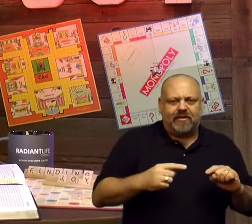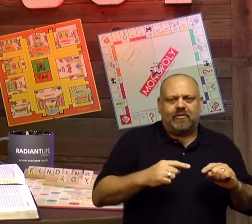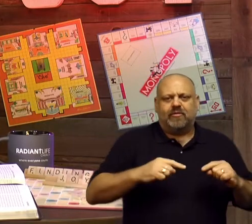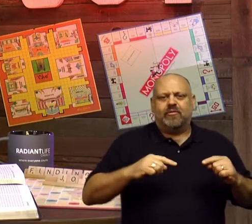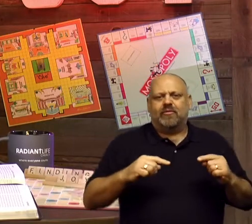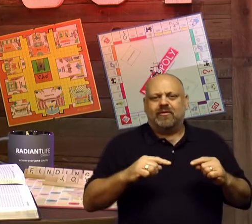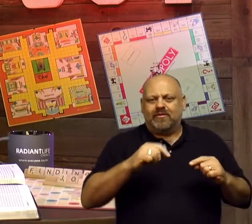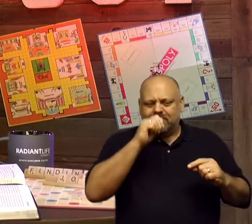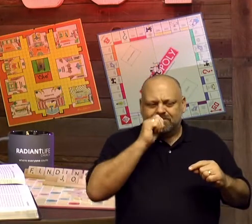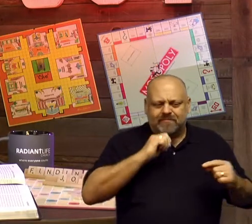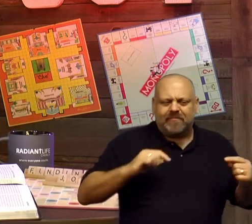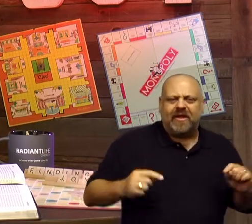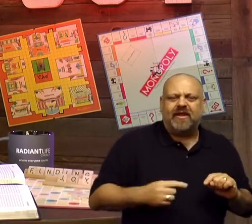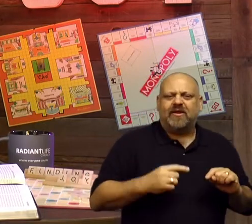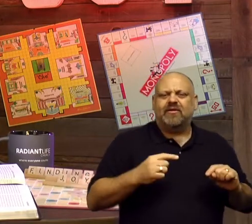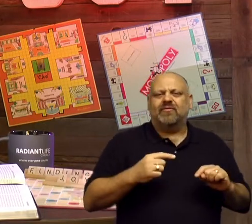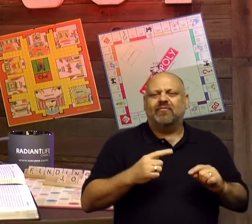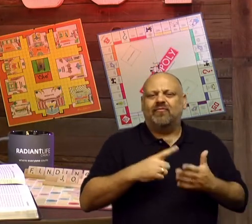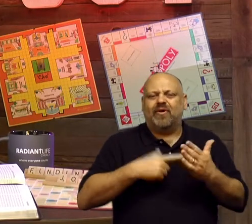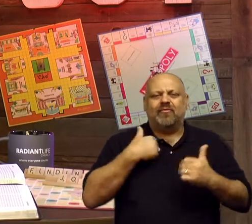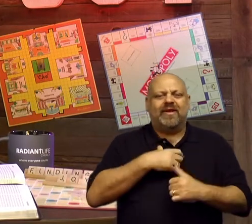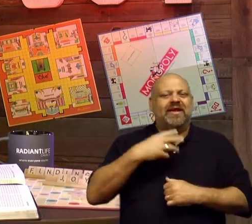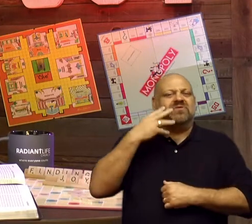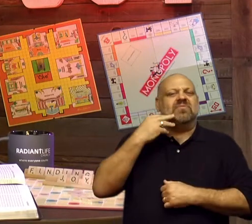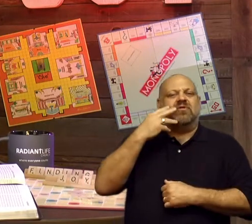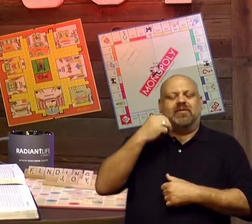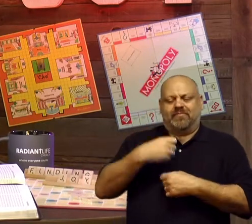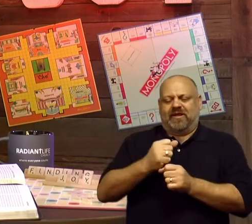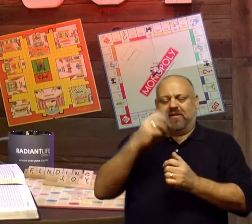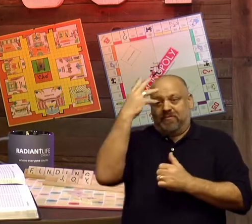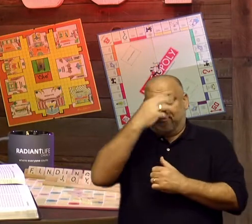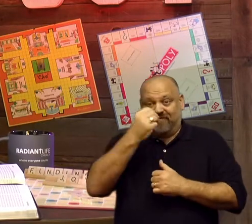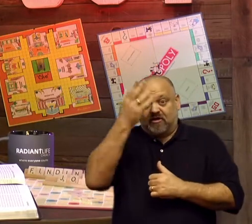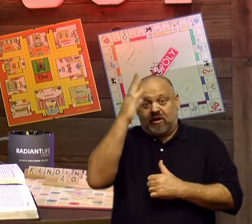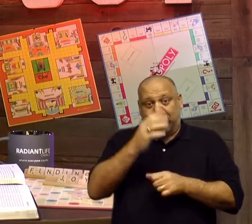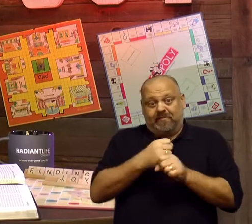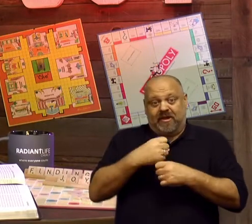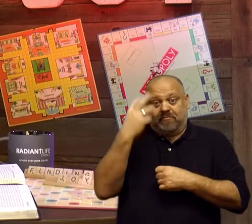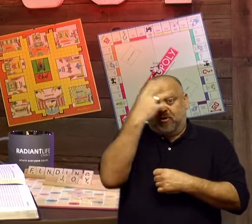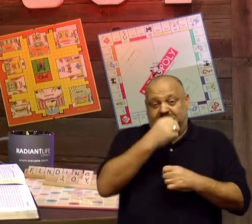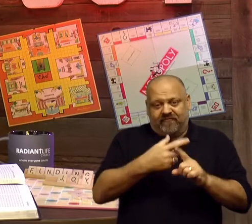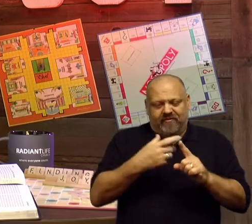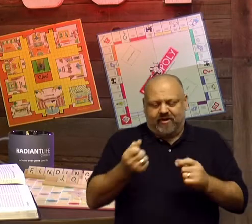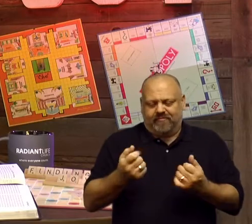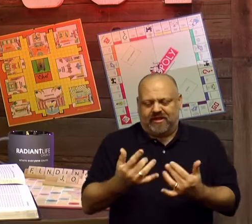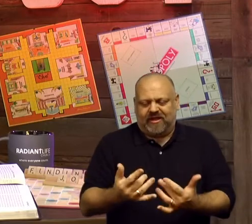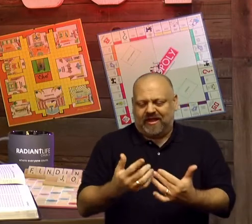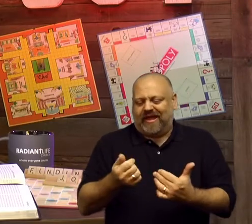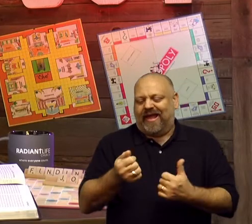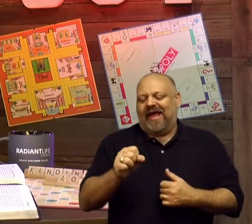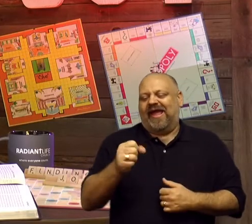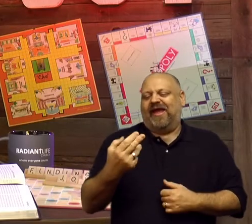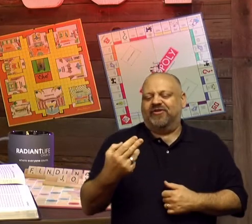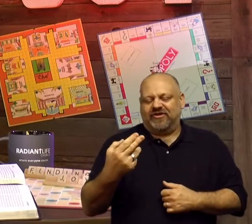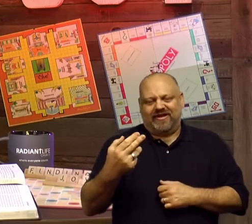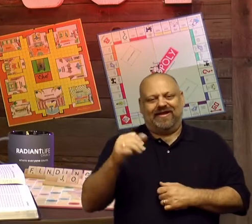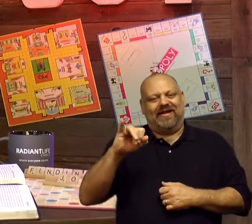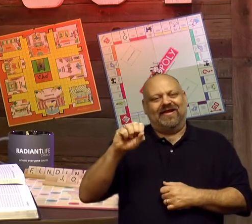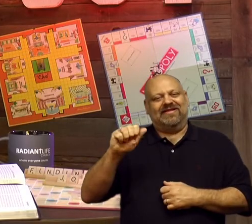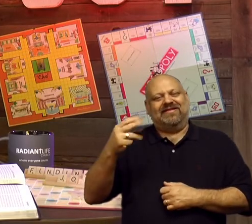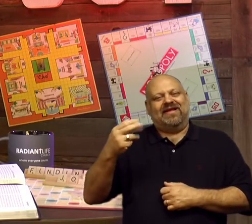we experience and make them into something beautiful. God can make beauty from ashes, and we're reminded of that